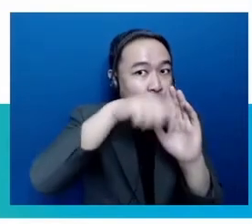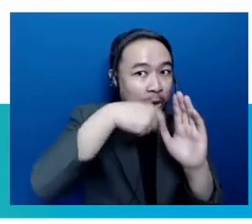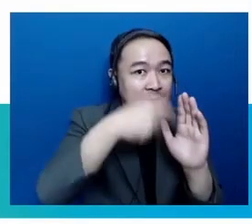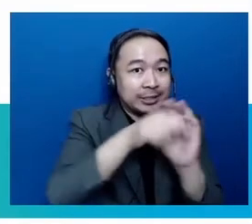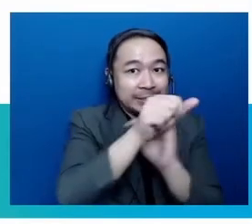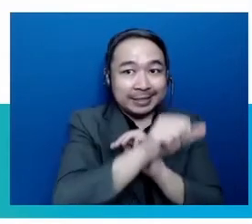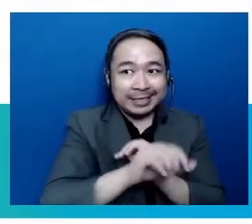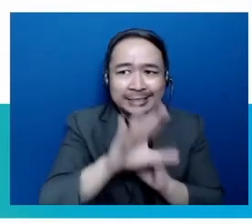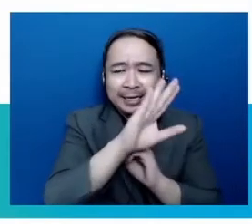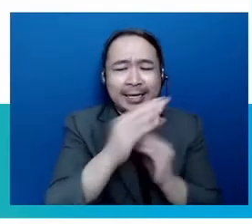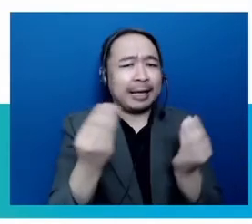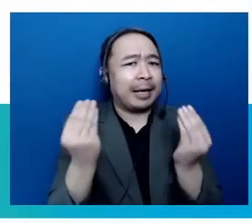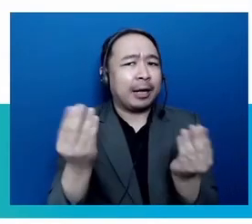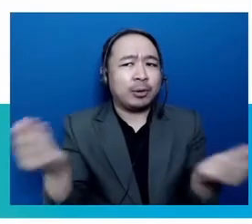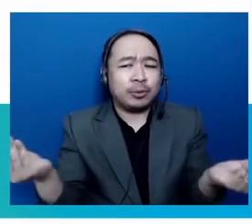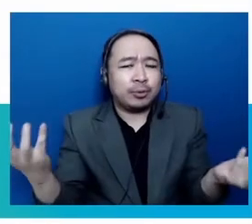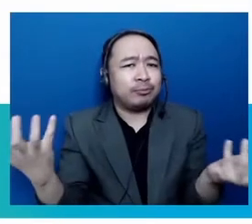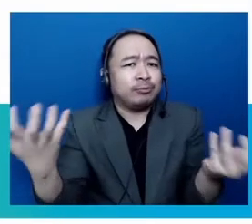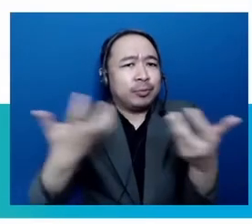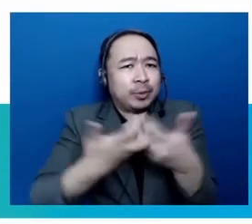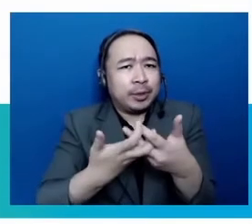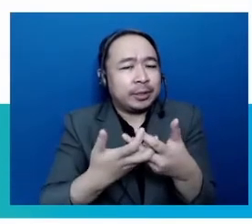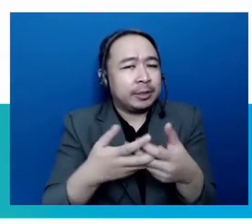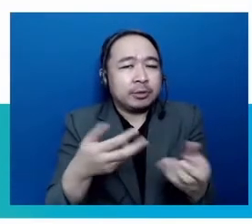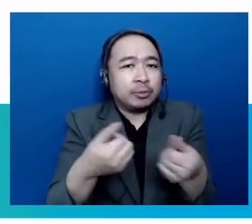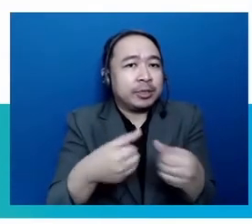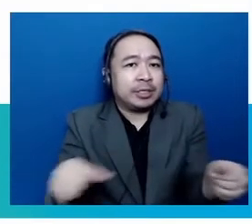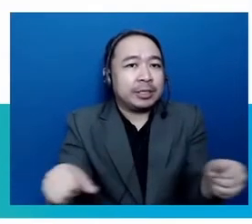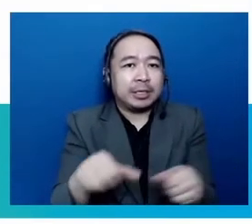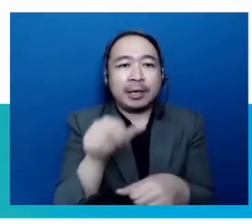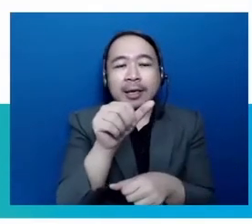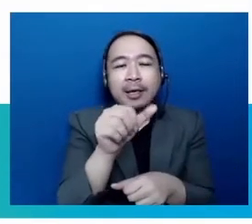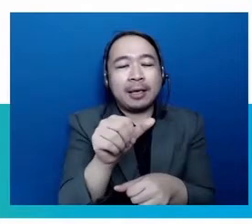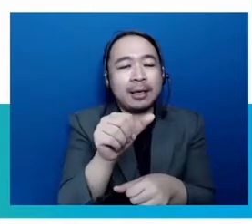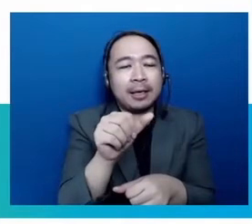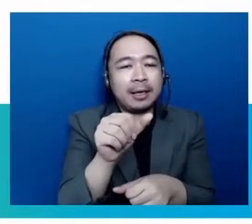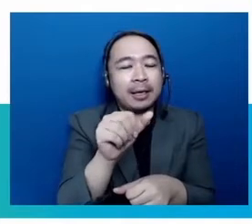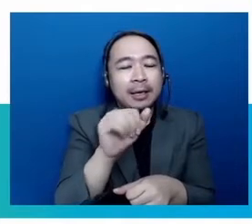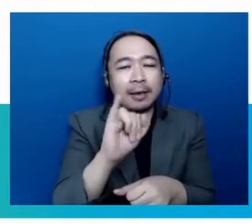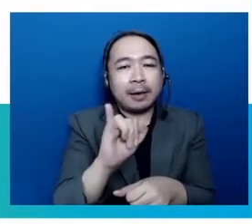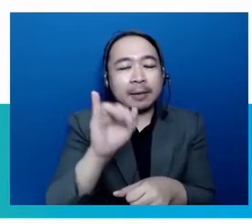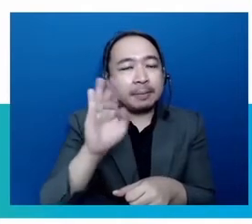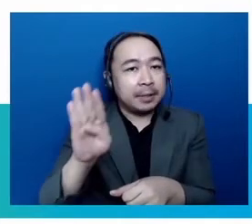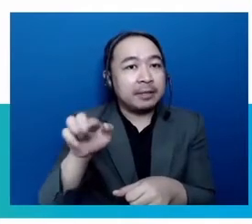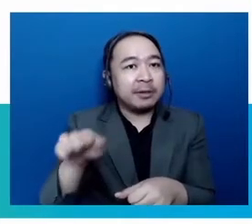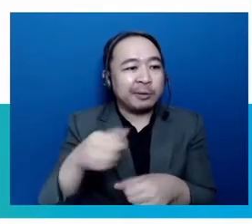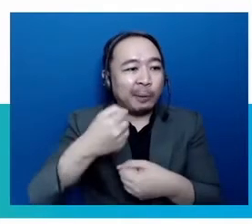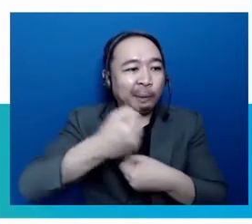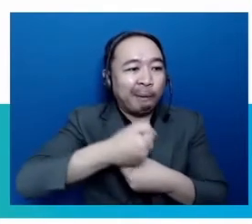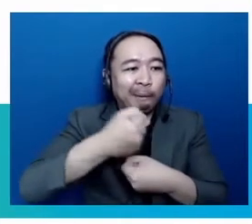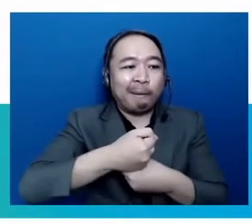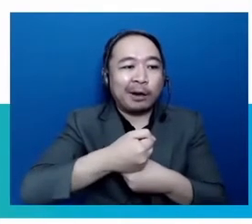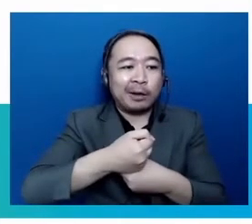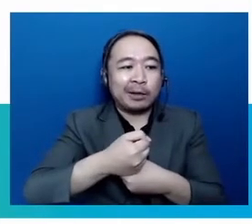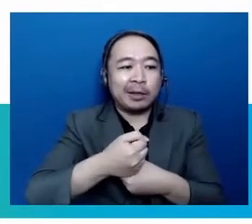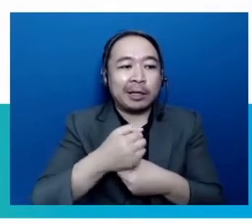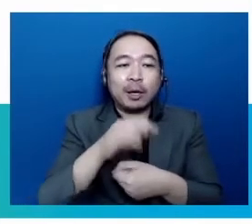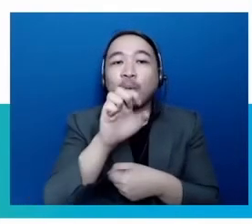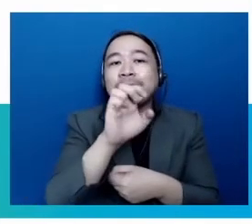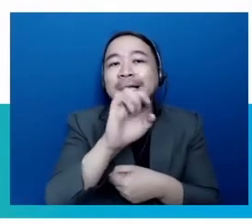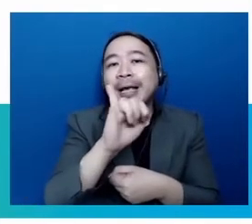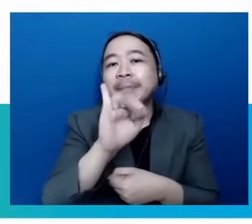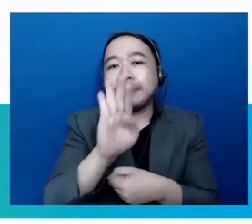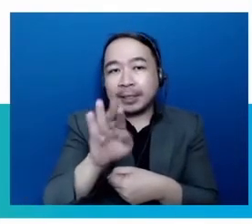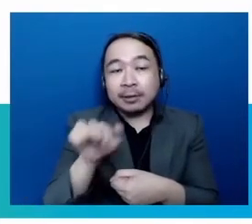that EIB is working on this front? And also, Ingrid, when you answer after Christian, you can mention about the